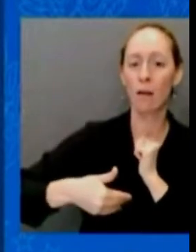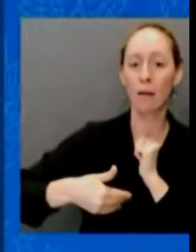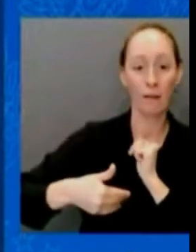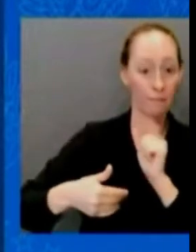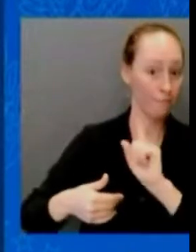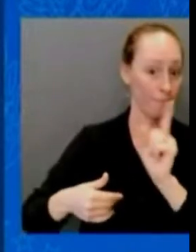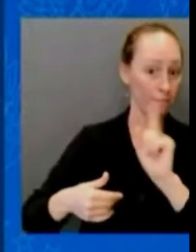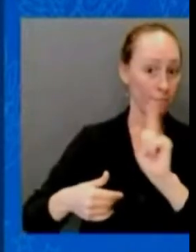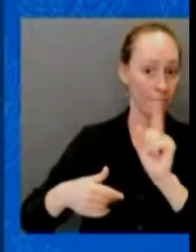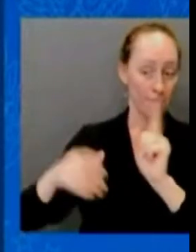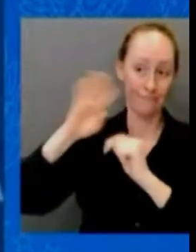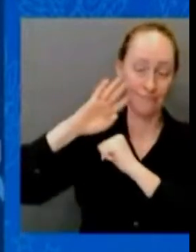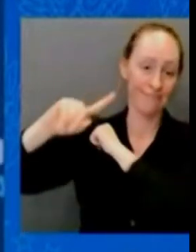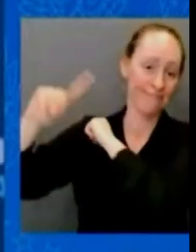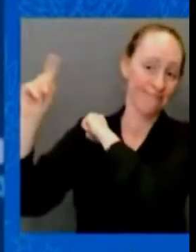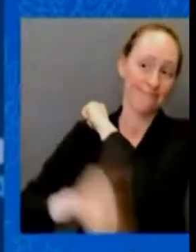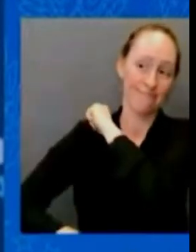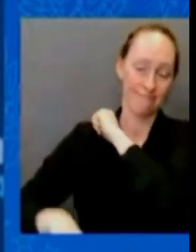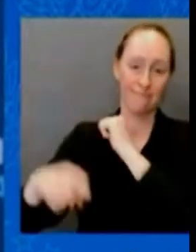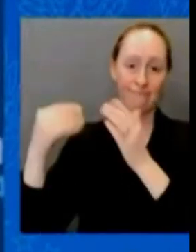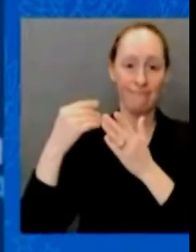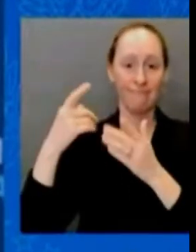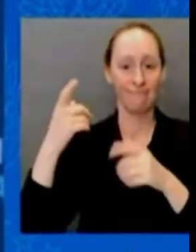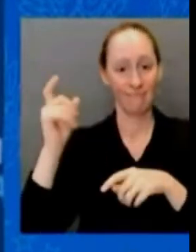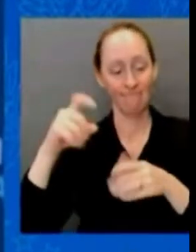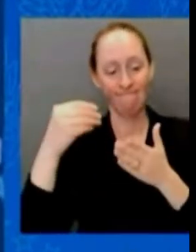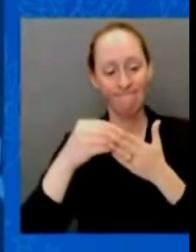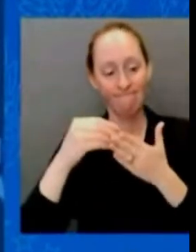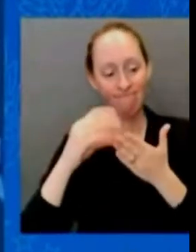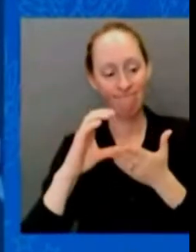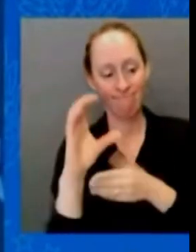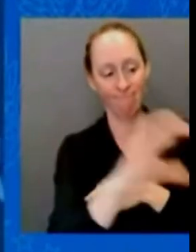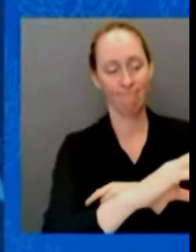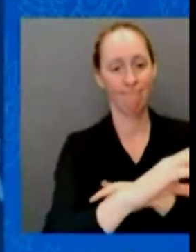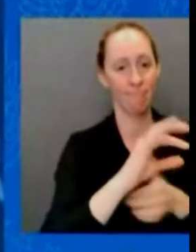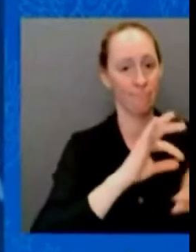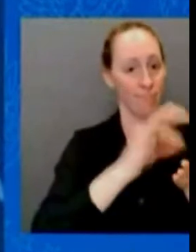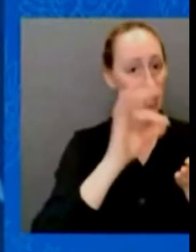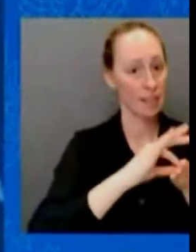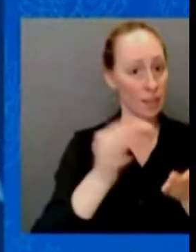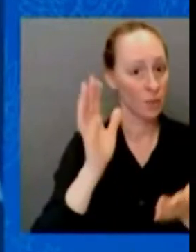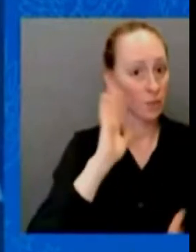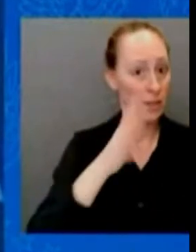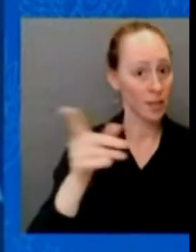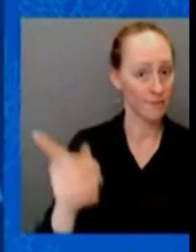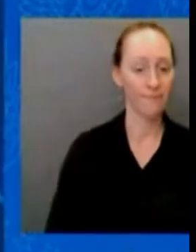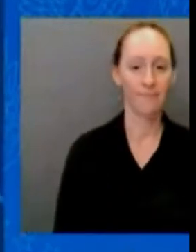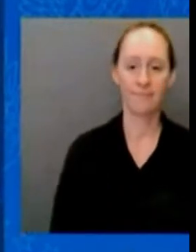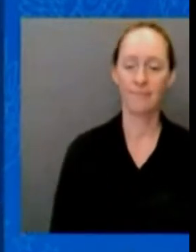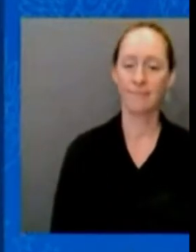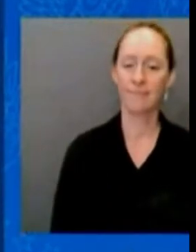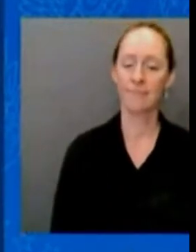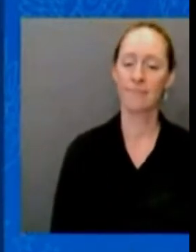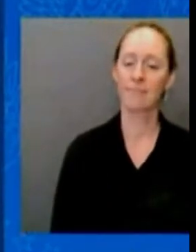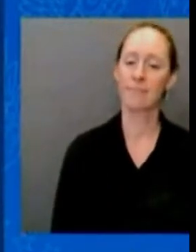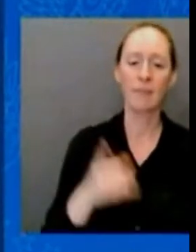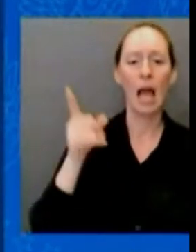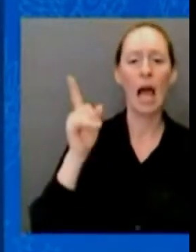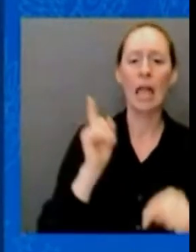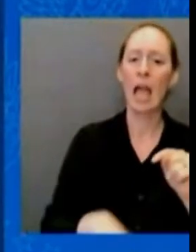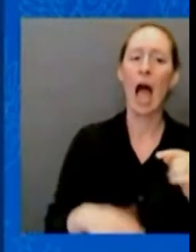product. If it's the same exact product, they cannot raise the price beyond the cost of inflation for that particular